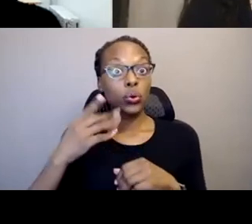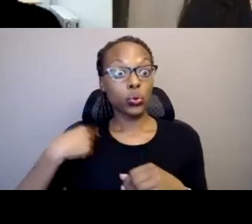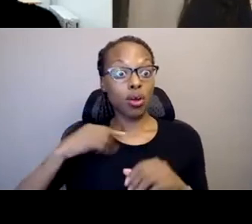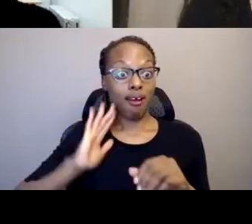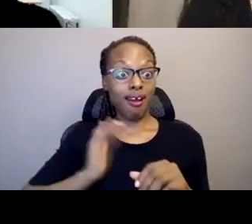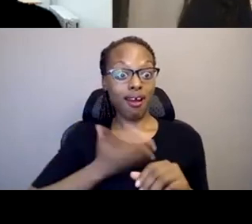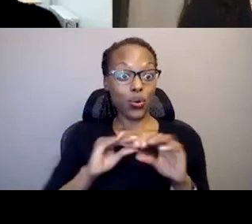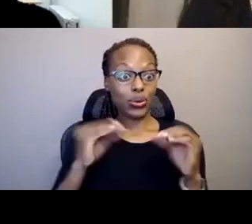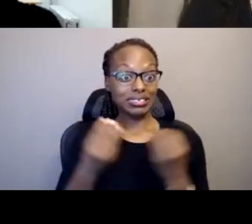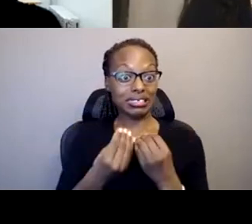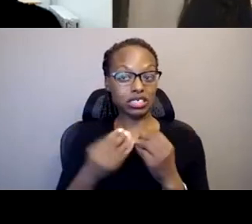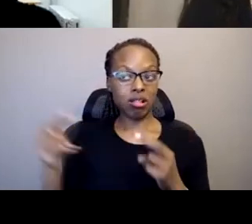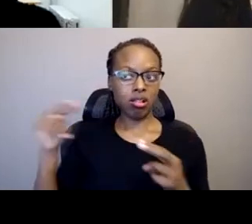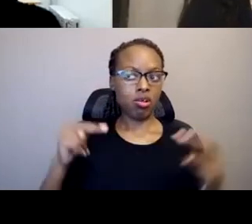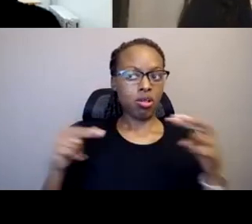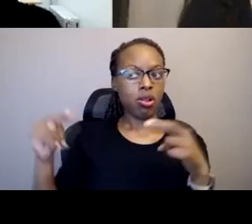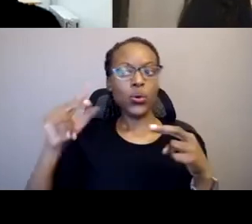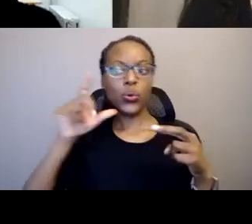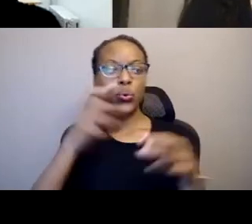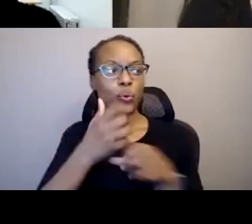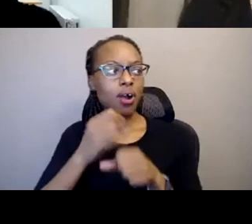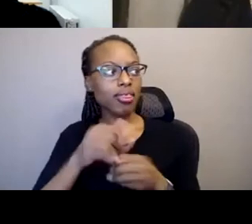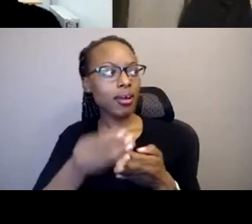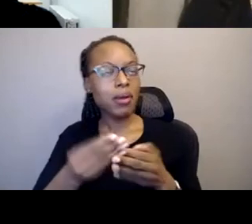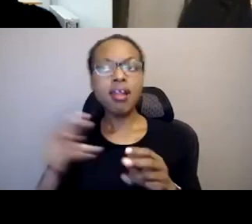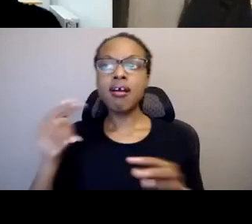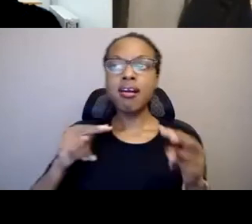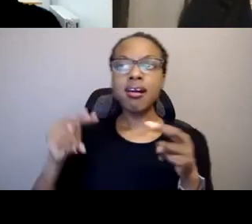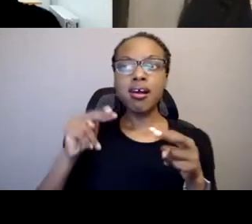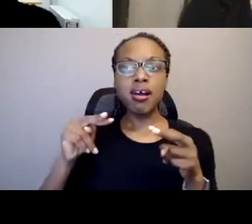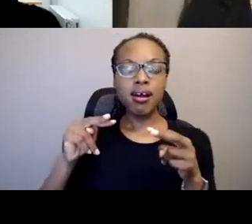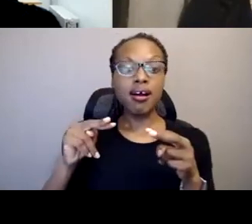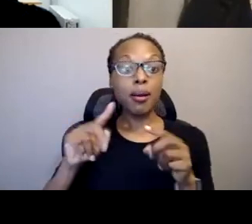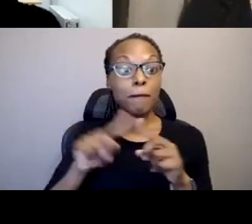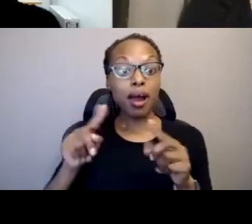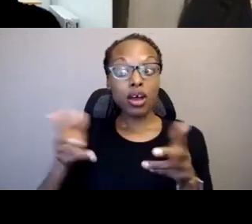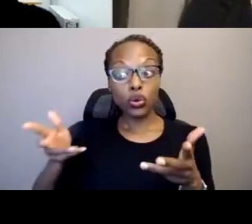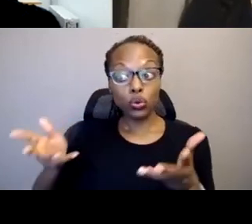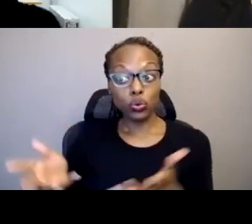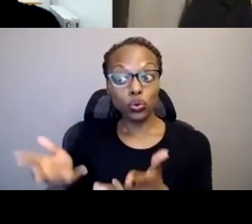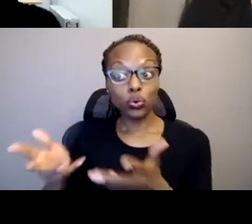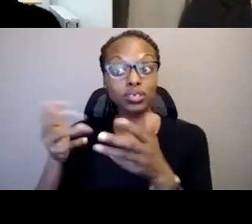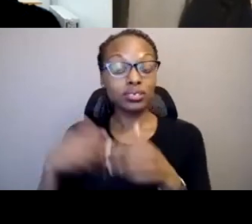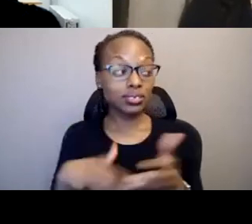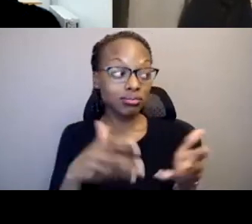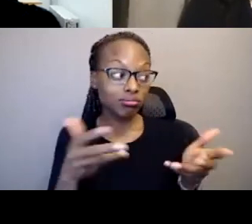got the money, but there's very seldom encouragement from